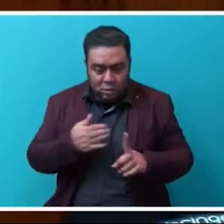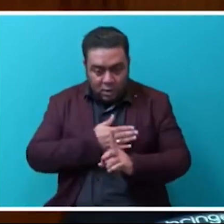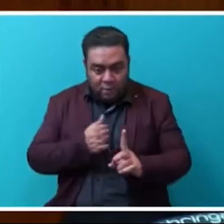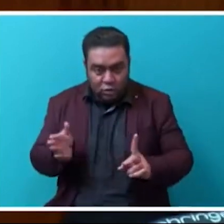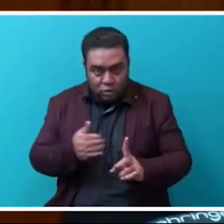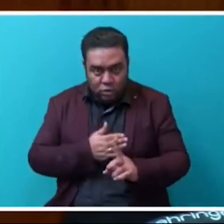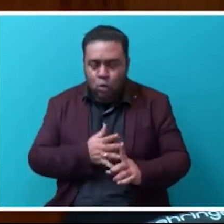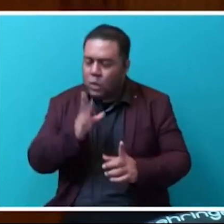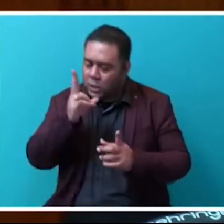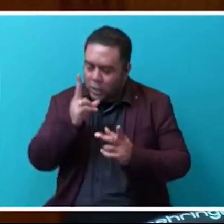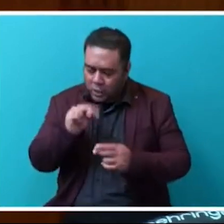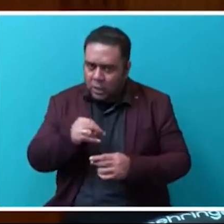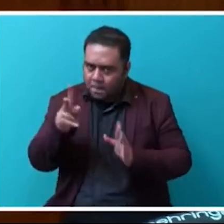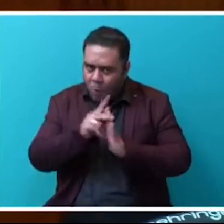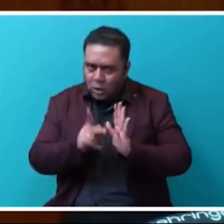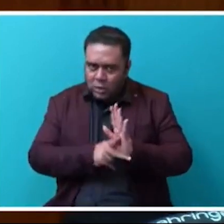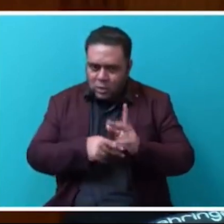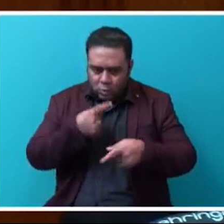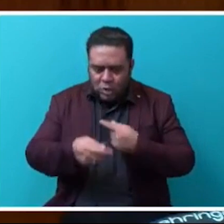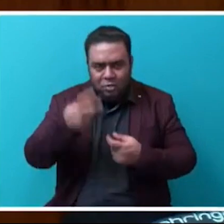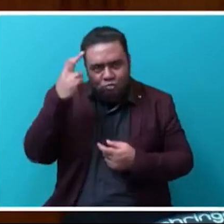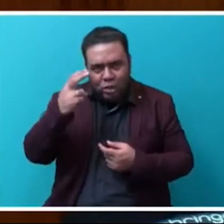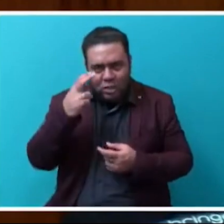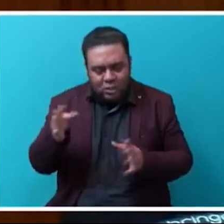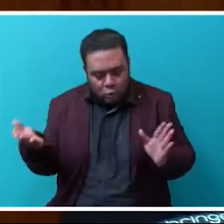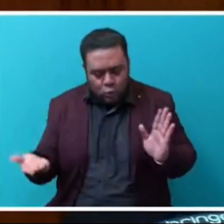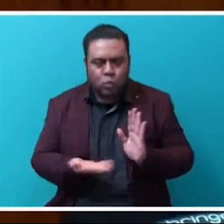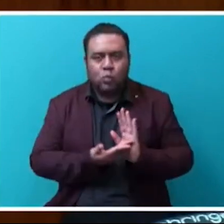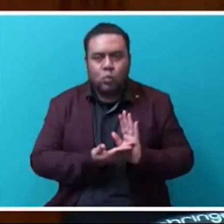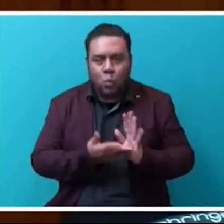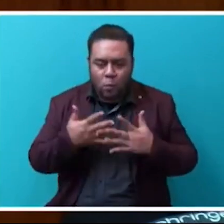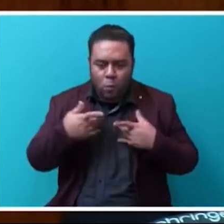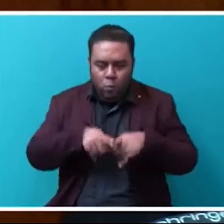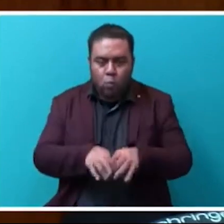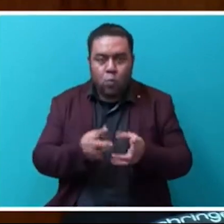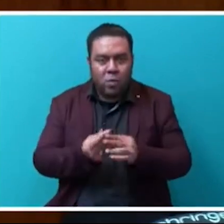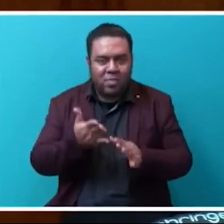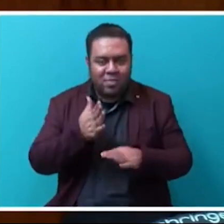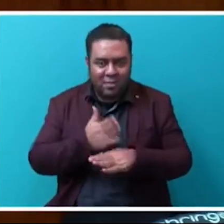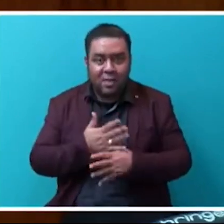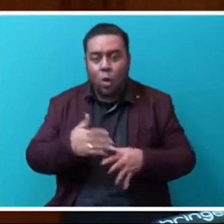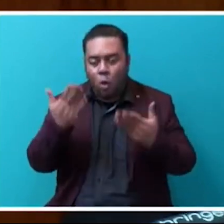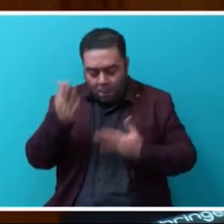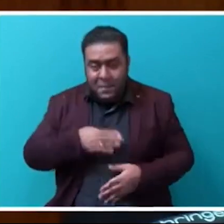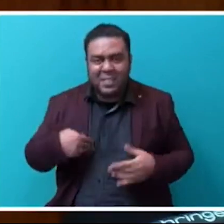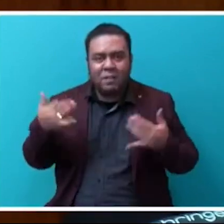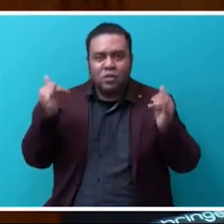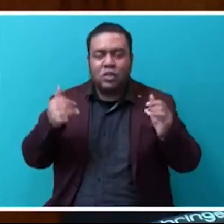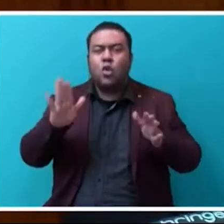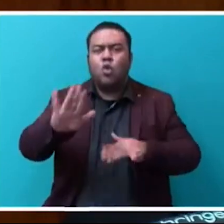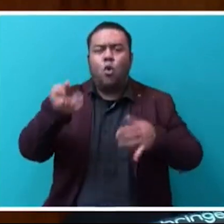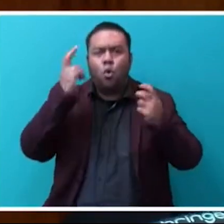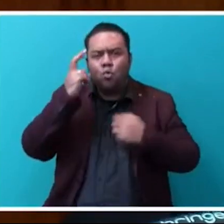you will need policies, procedures, and training to underpin this. To the Honourable Minister for Justice, your role is